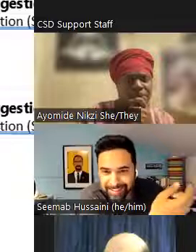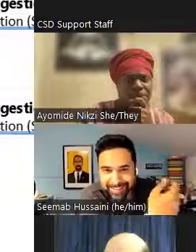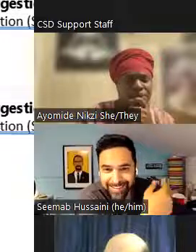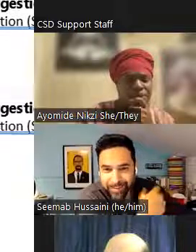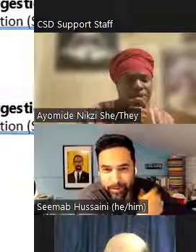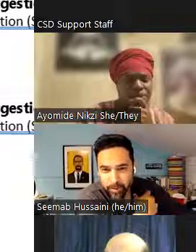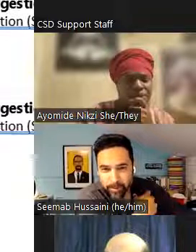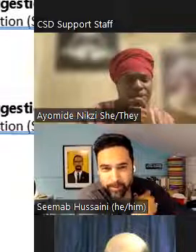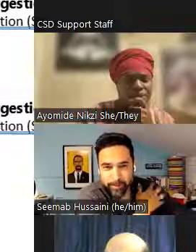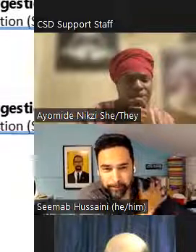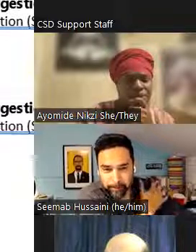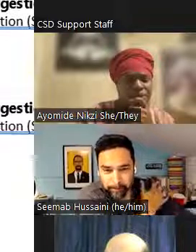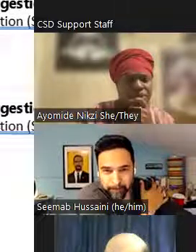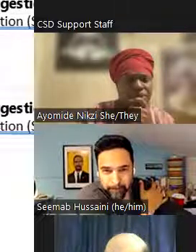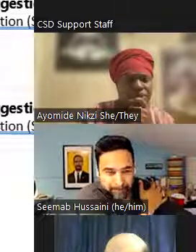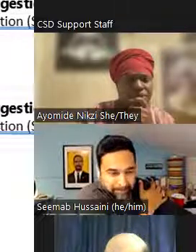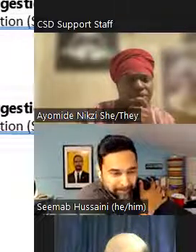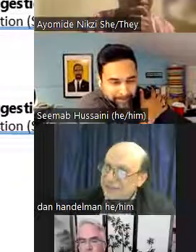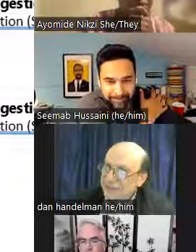nots or. Same thing.